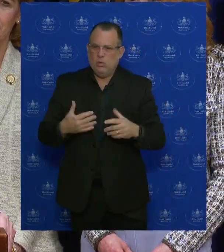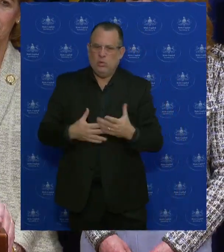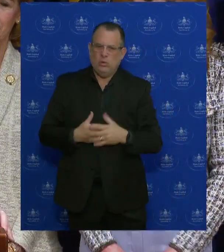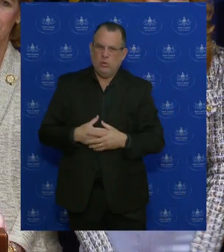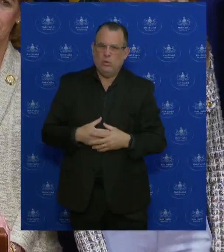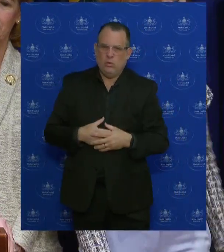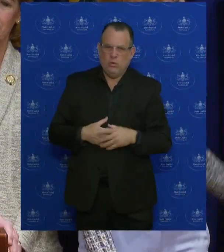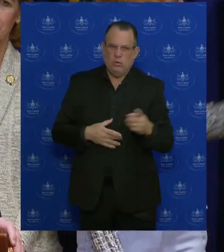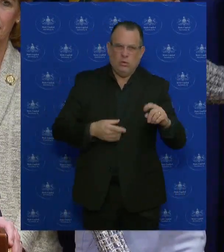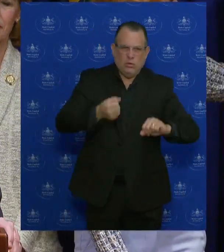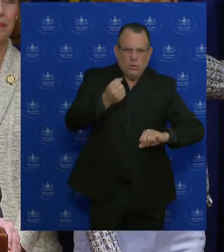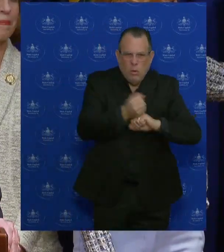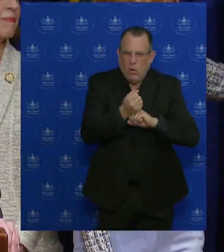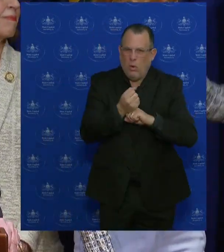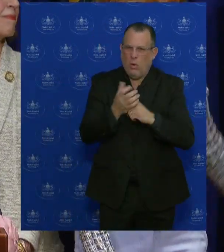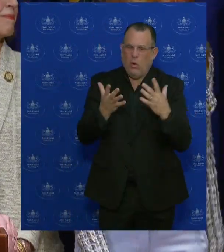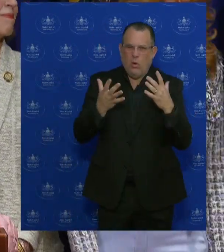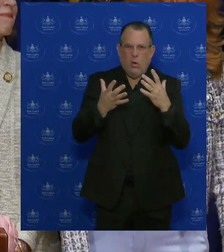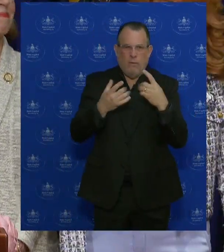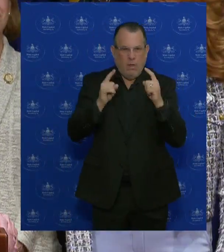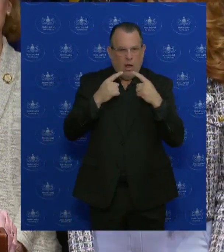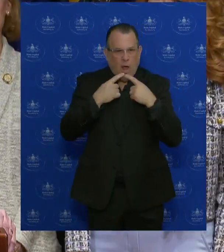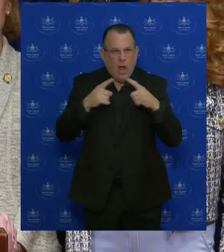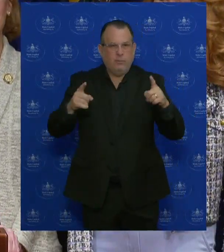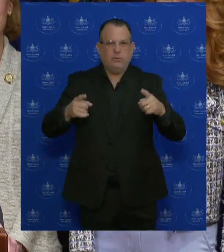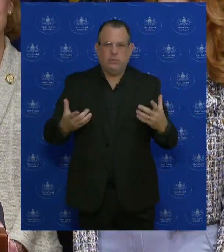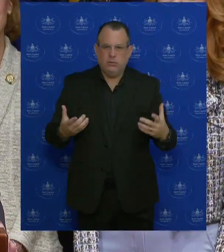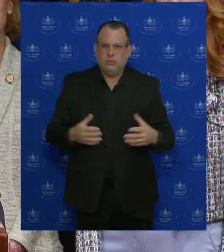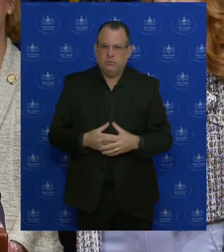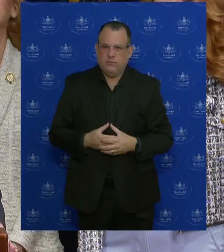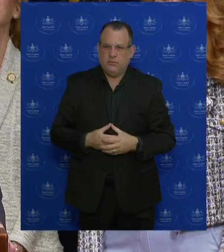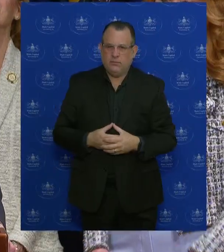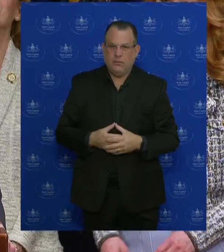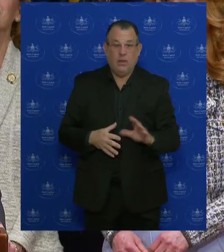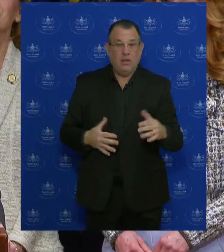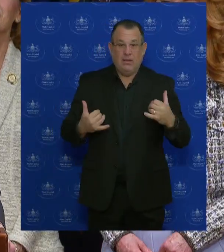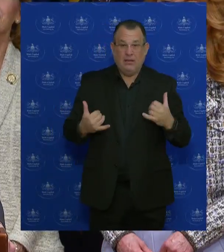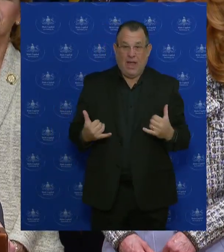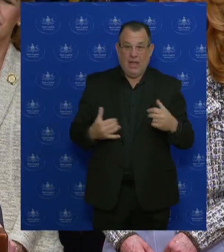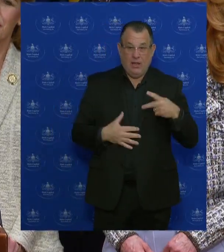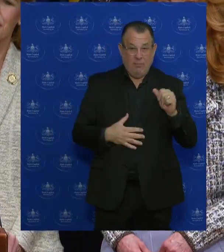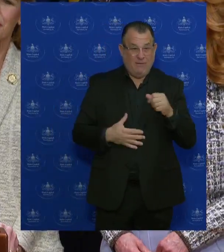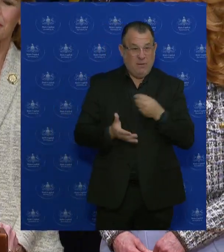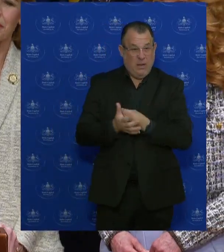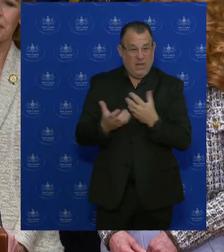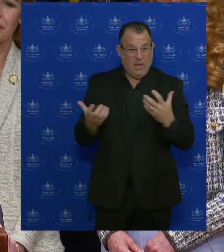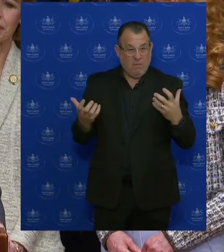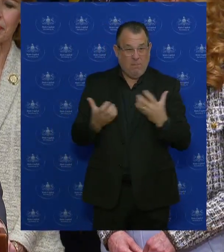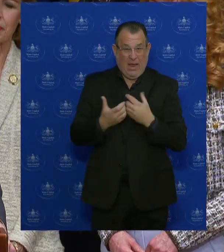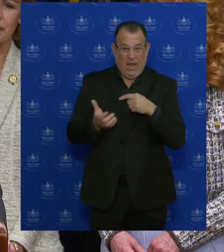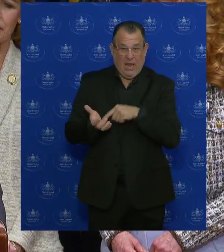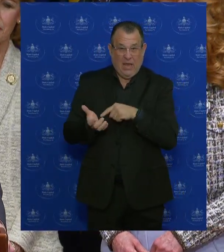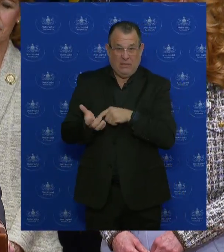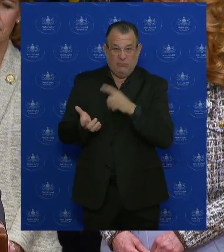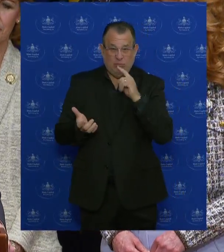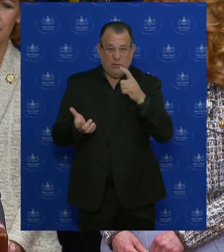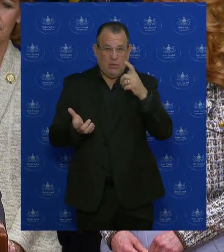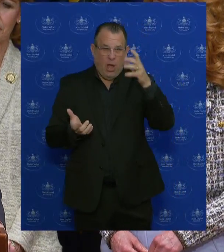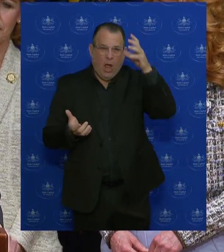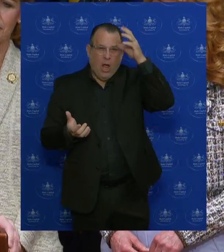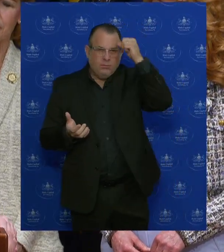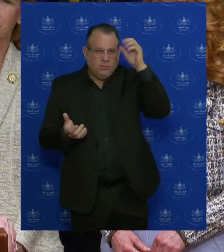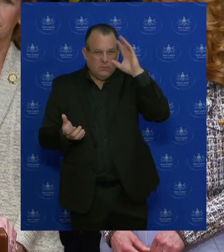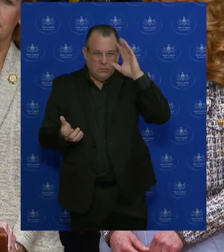to life. In closing, Pennsylvania Money Match is a true, common sense, good government success